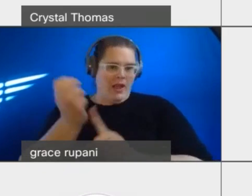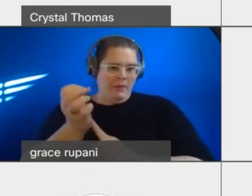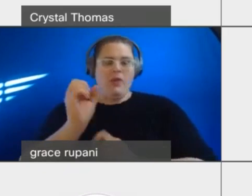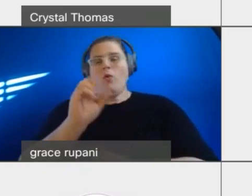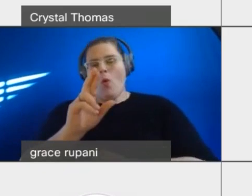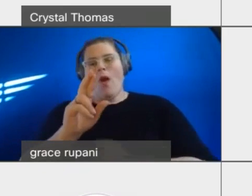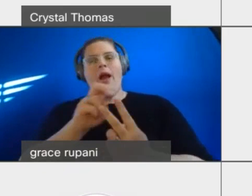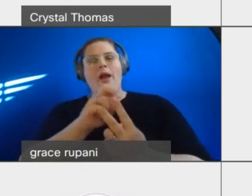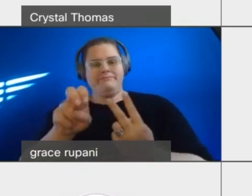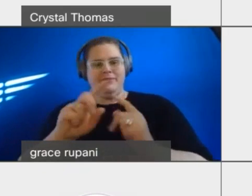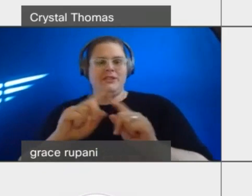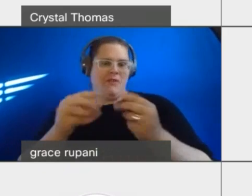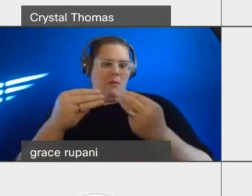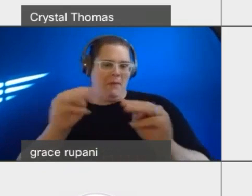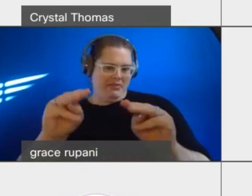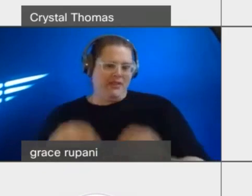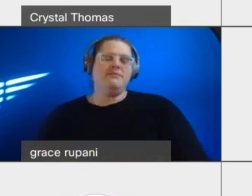is what I think Daryl was speaking to.